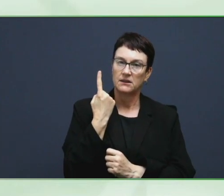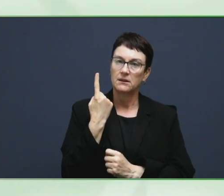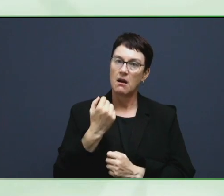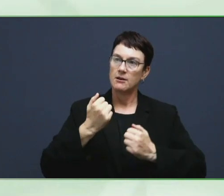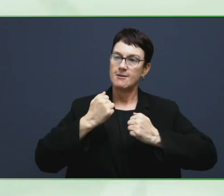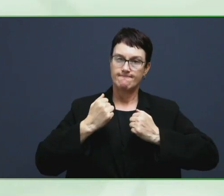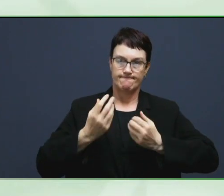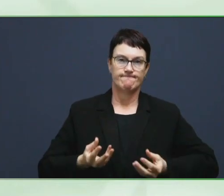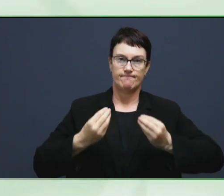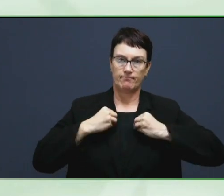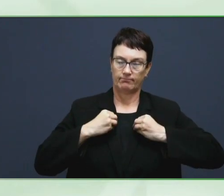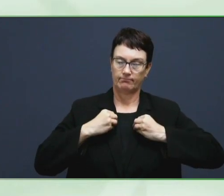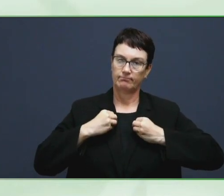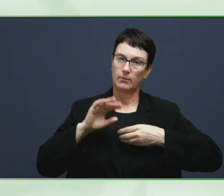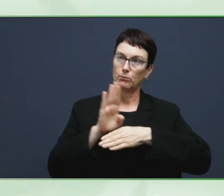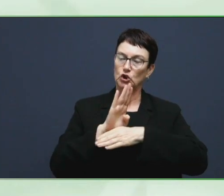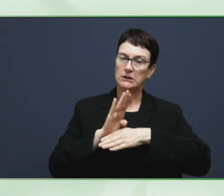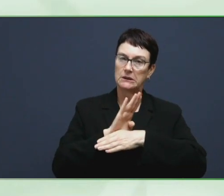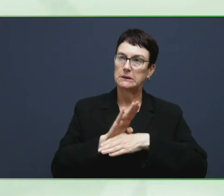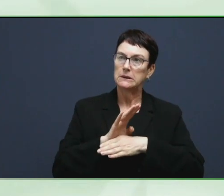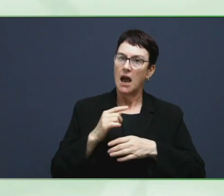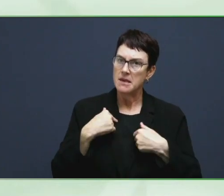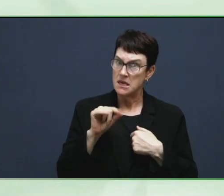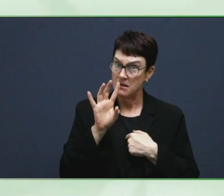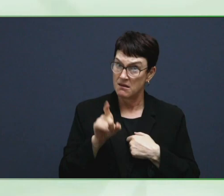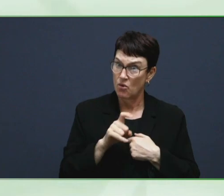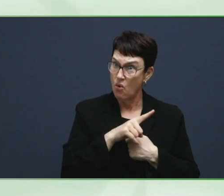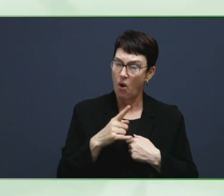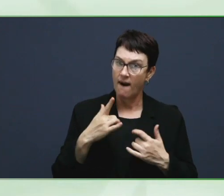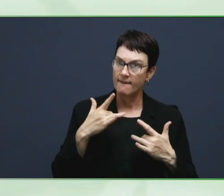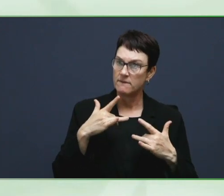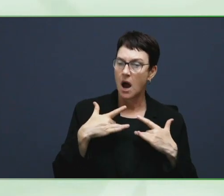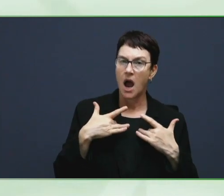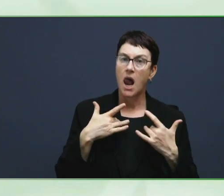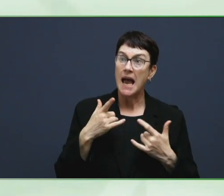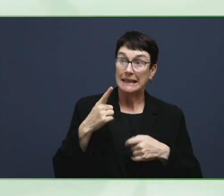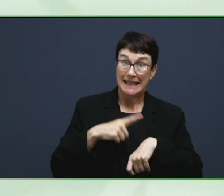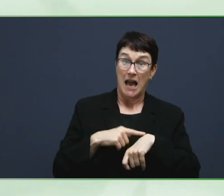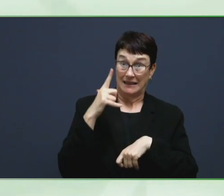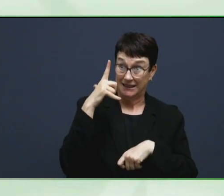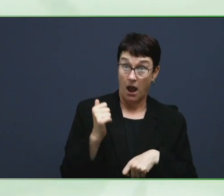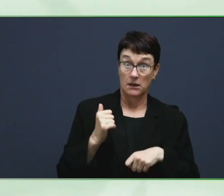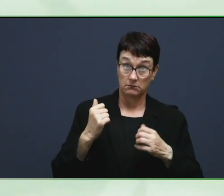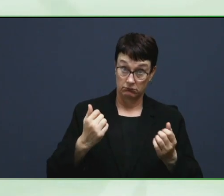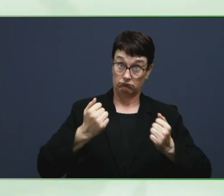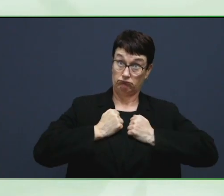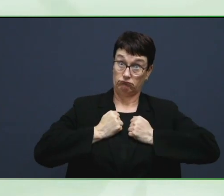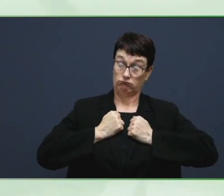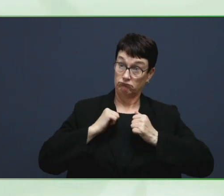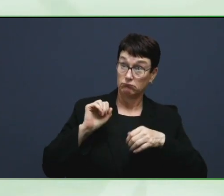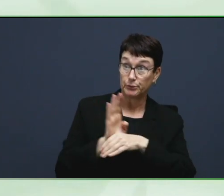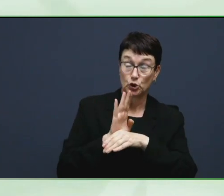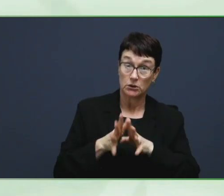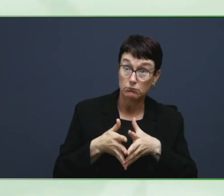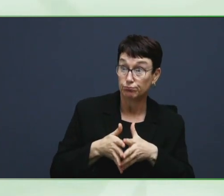as an entrepreneur, can you tell us some challenges that you ran into and how you overcame them?